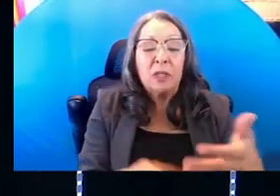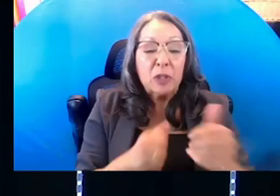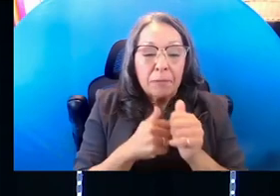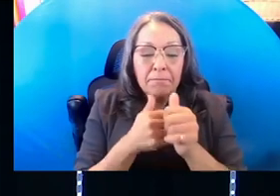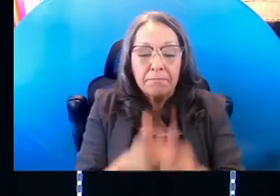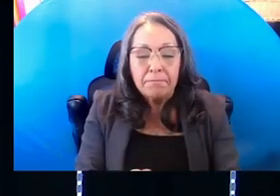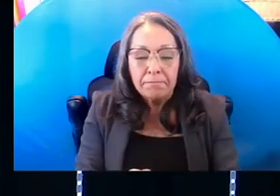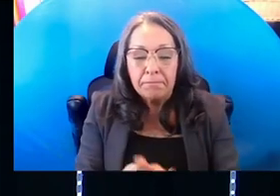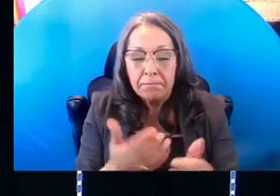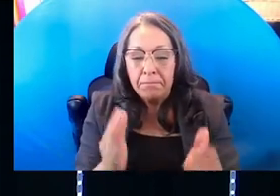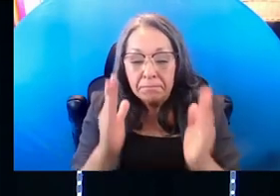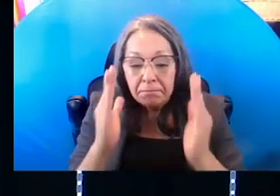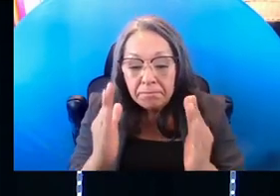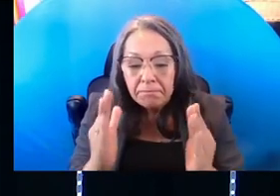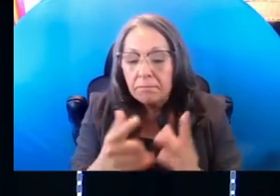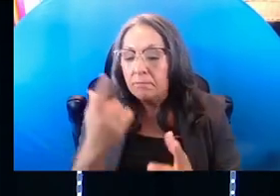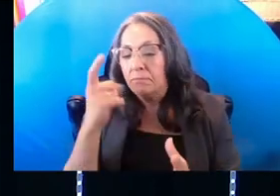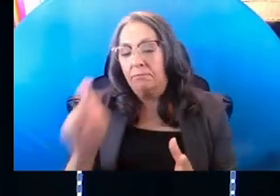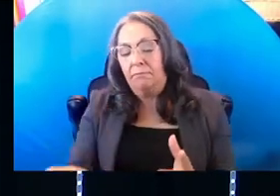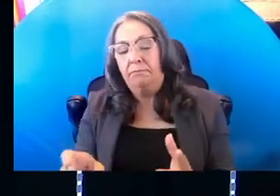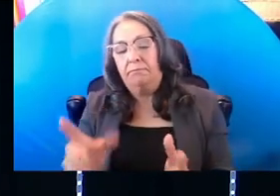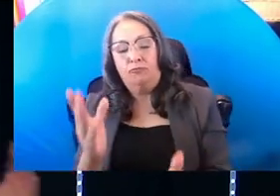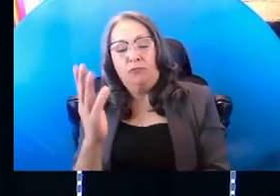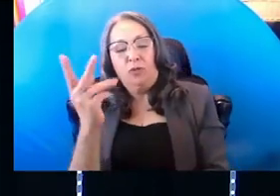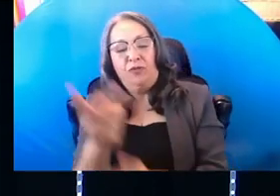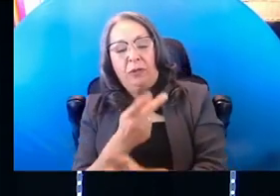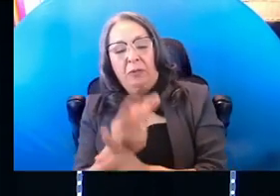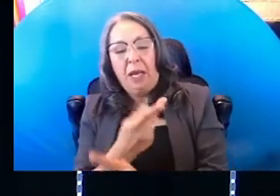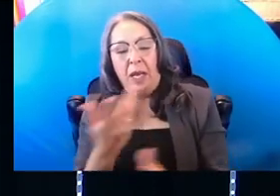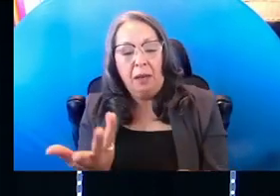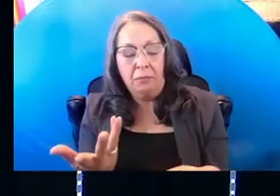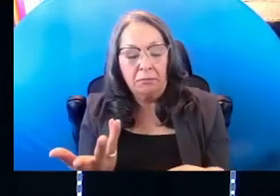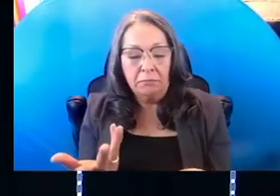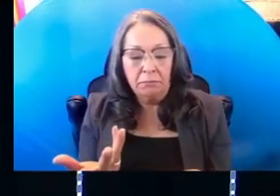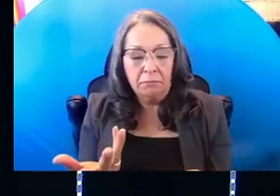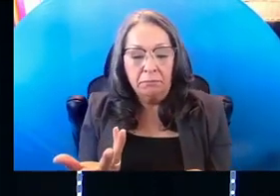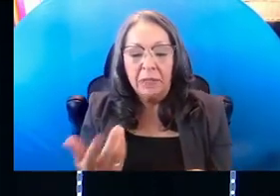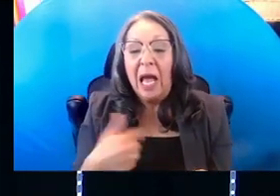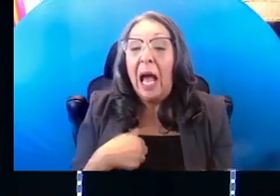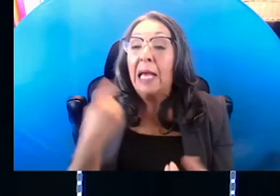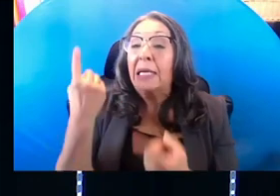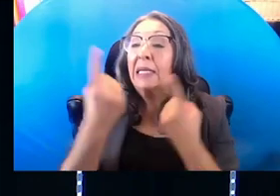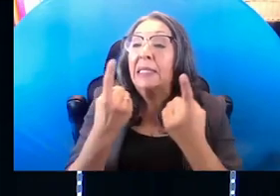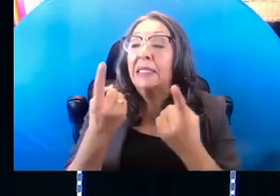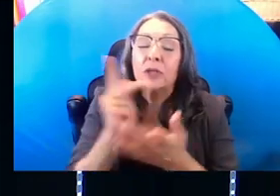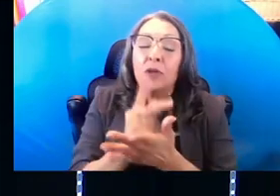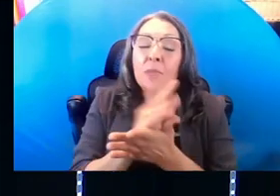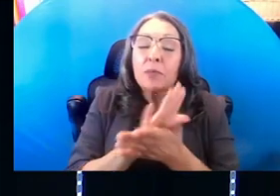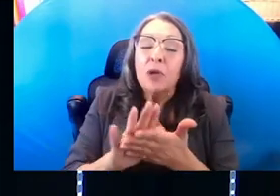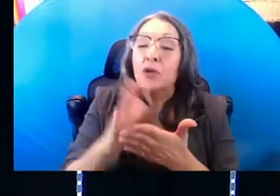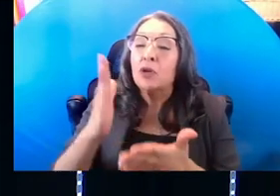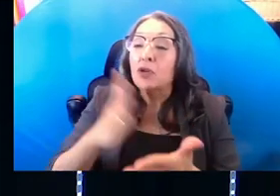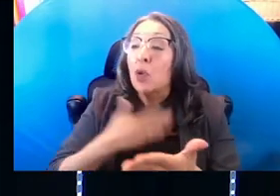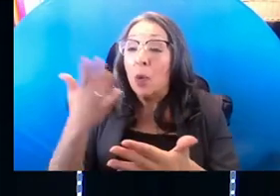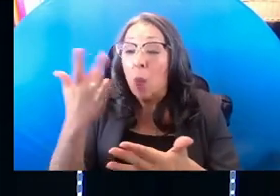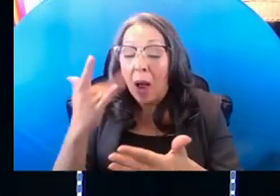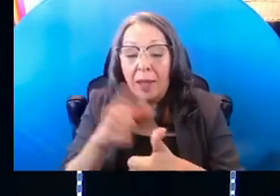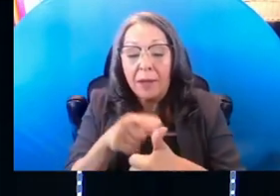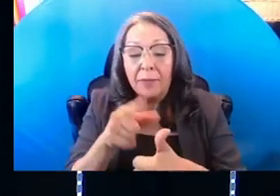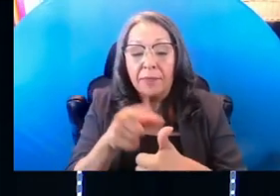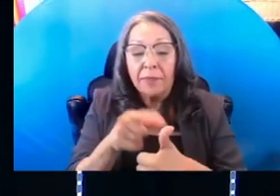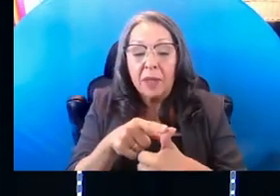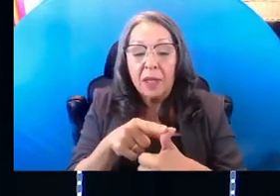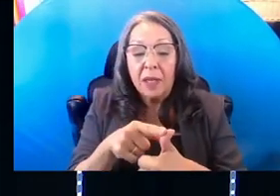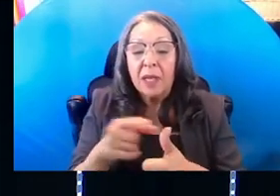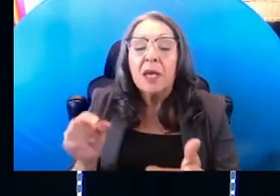in, because we got to figure out how we can go to saying, I consider it pure joy because. And so the three things that we've got, we're going to start in